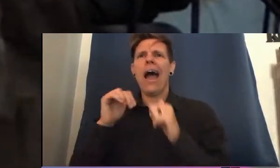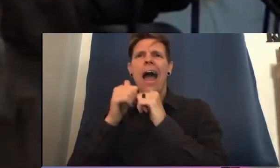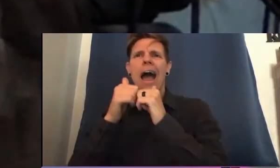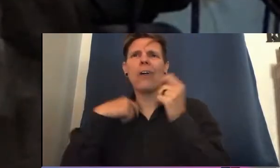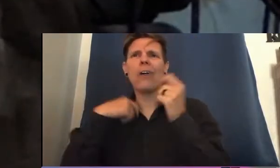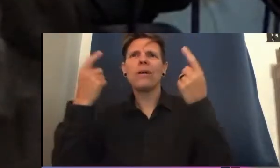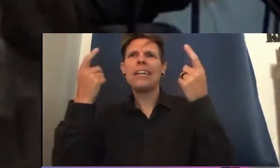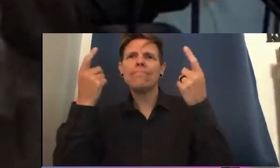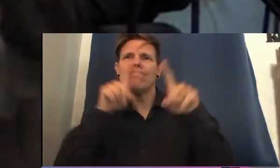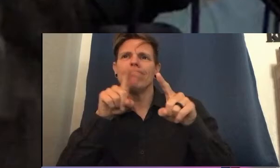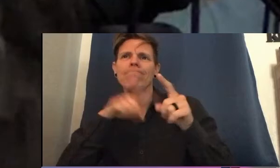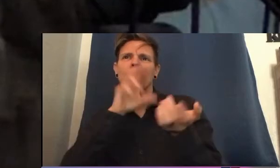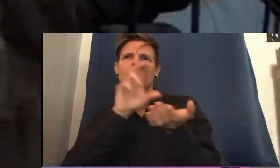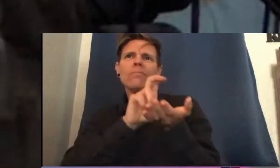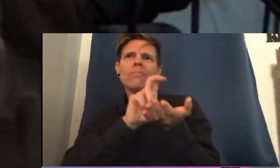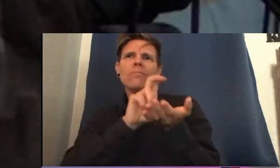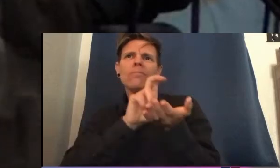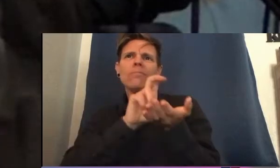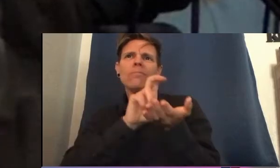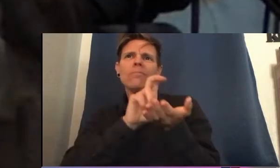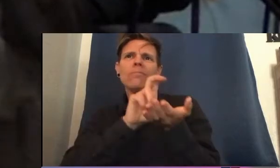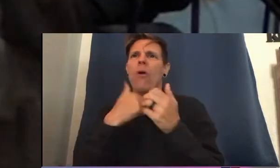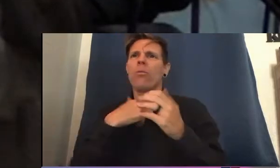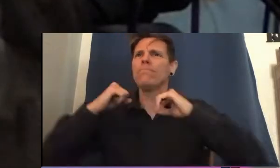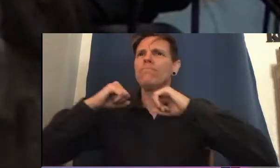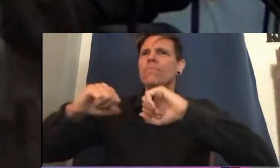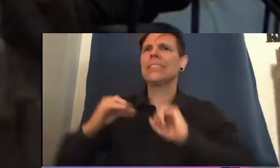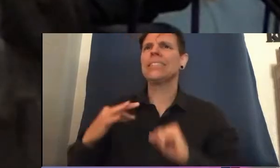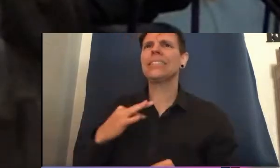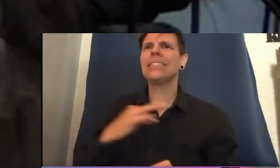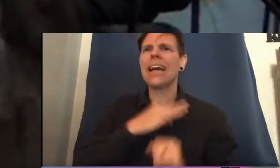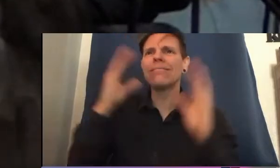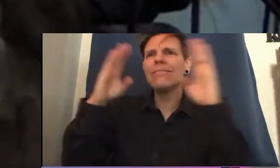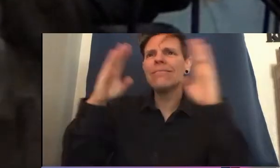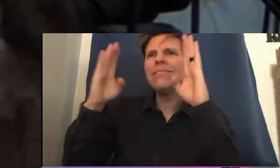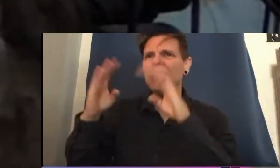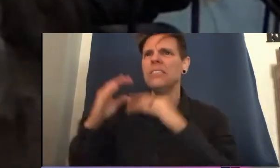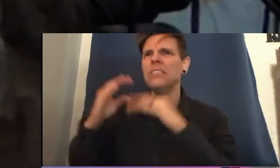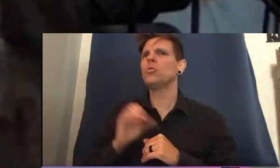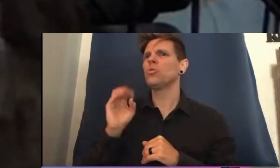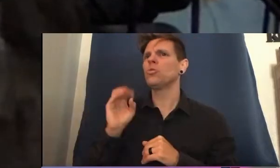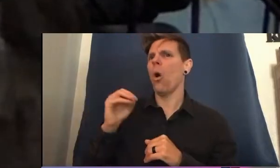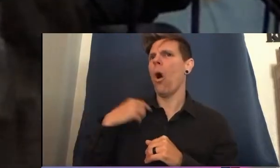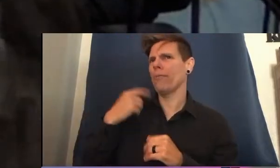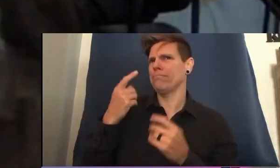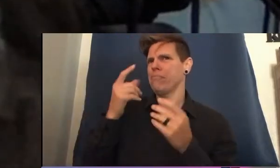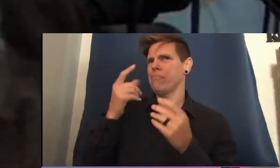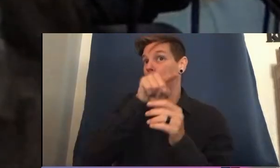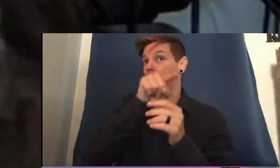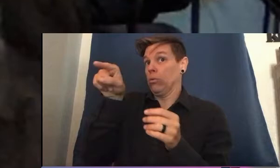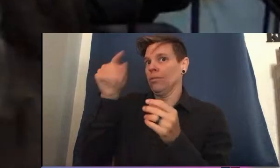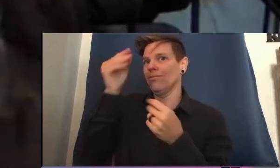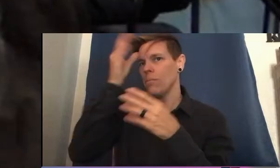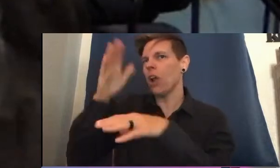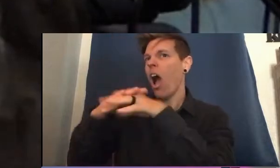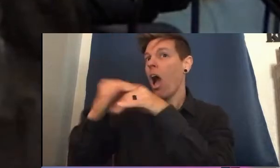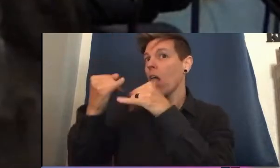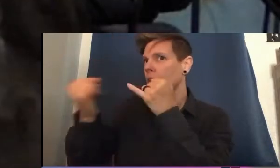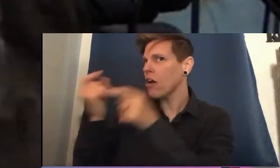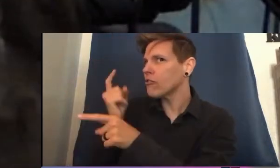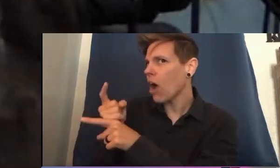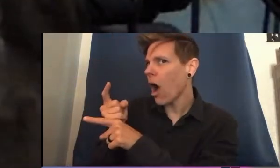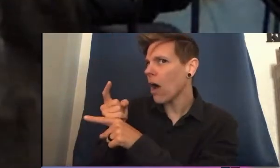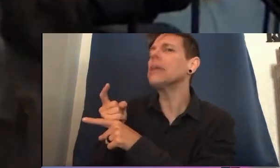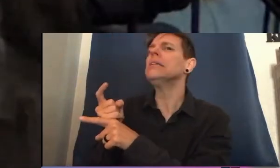doing there. So with that, Stephen, I believe that you're online. I am. If we could go ahead and move on with the update, that would be